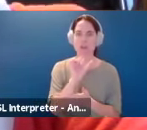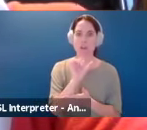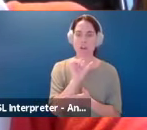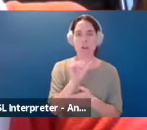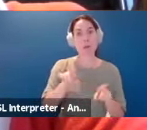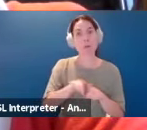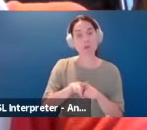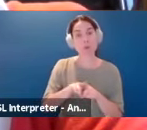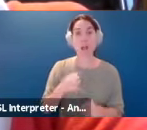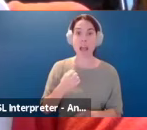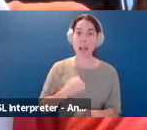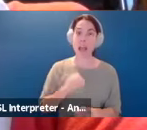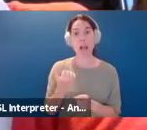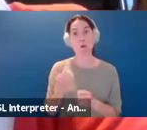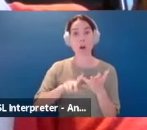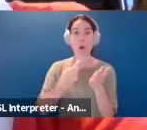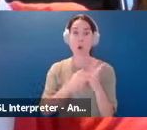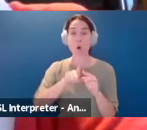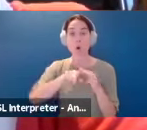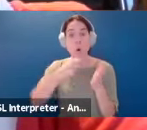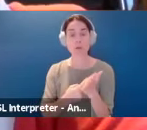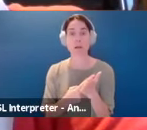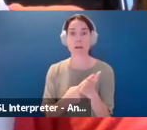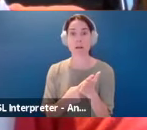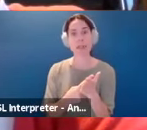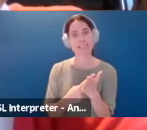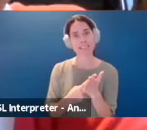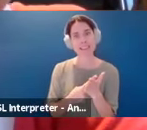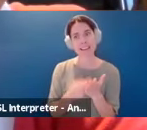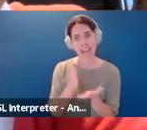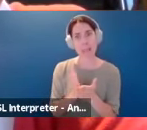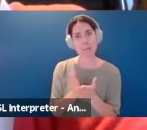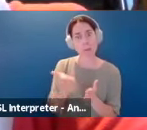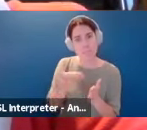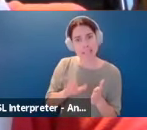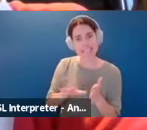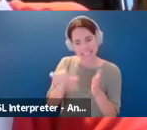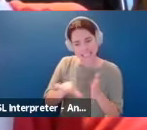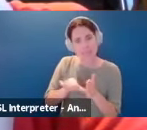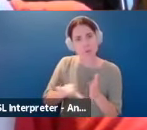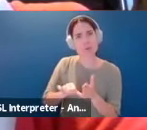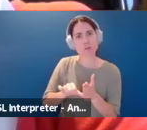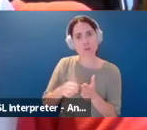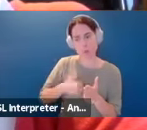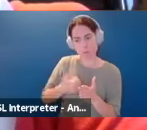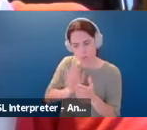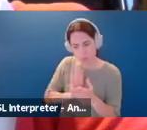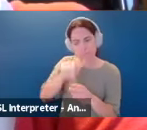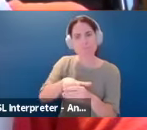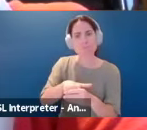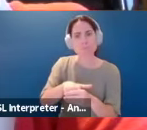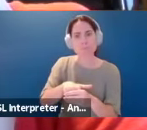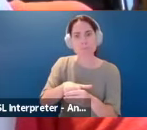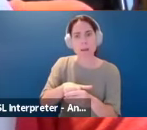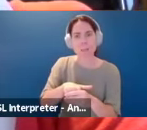order and movement that has been hard to engage with um i don't think it's on the same level of difficulty actually as